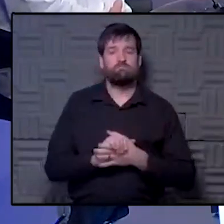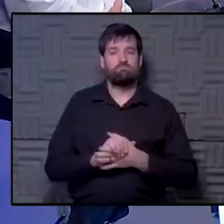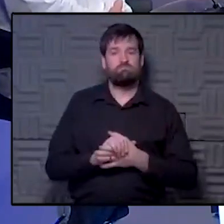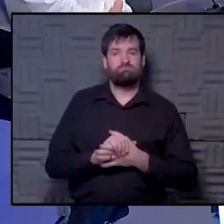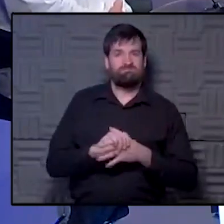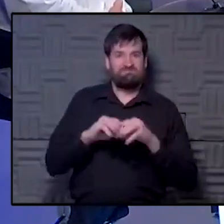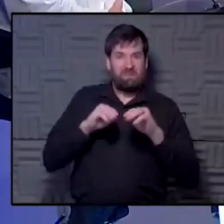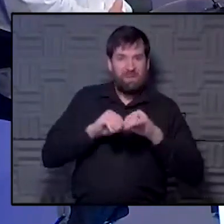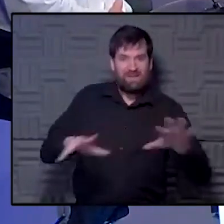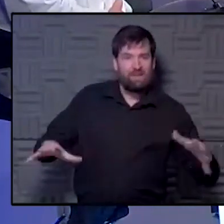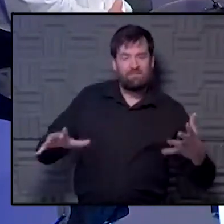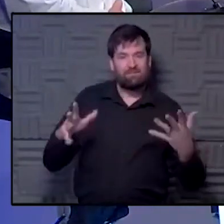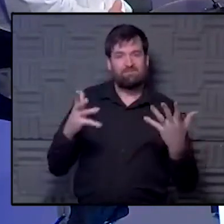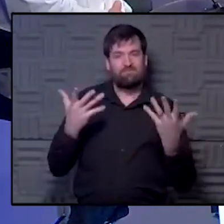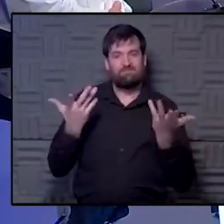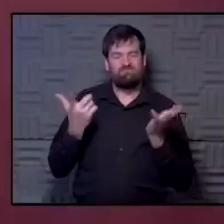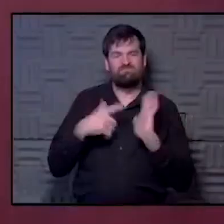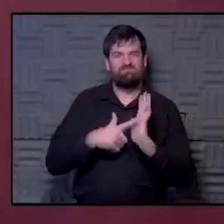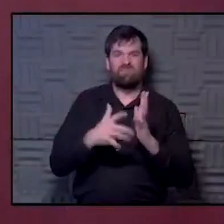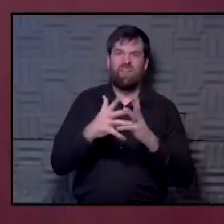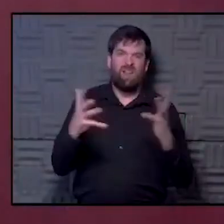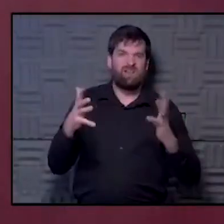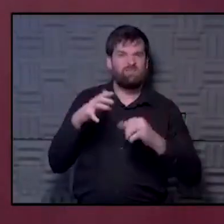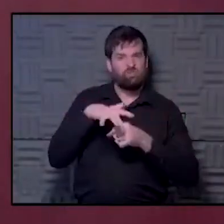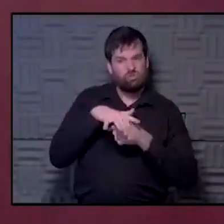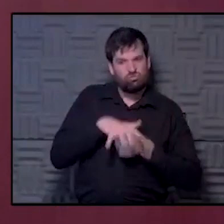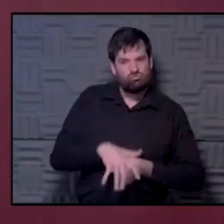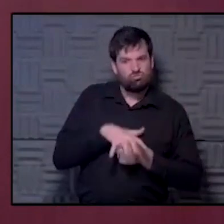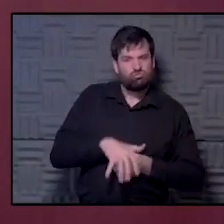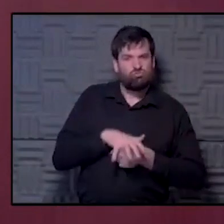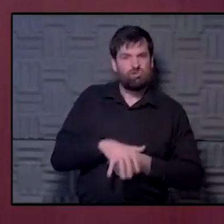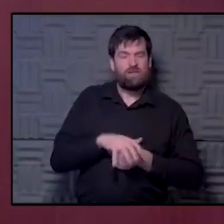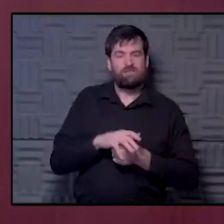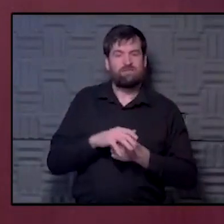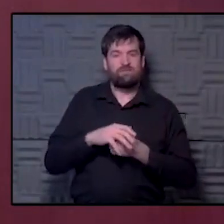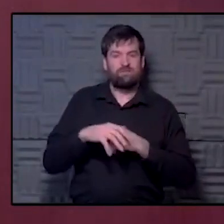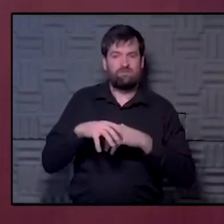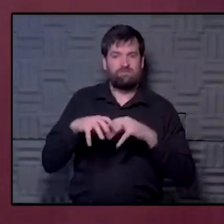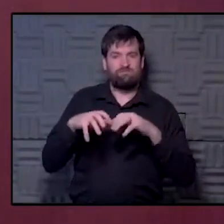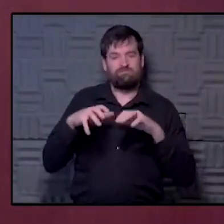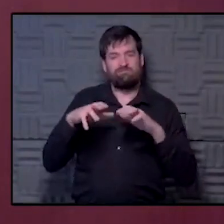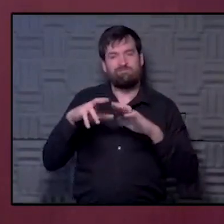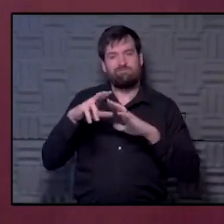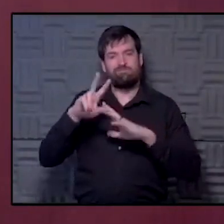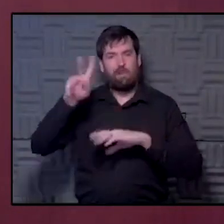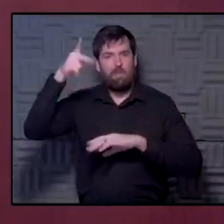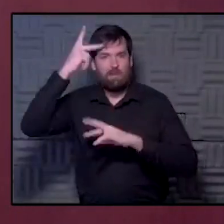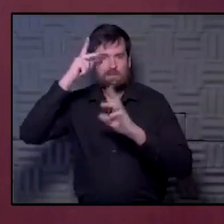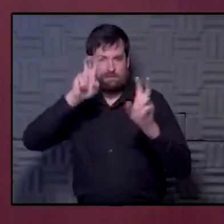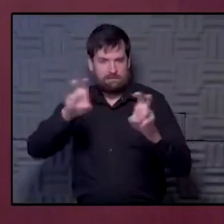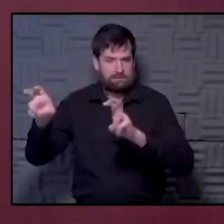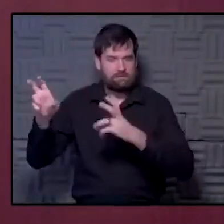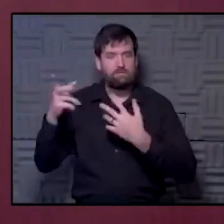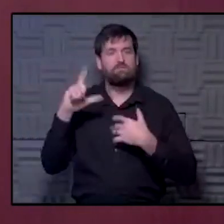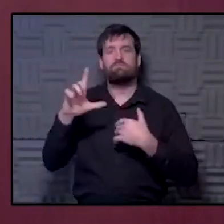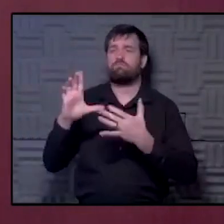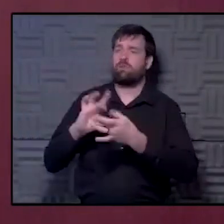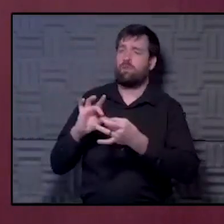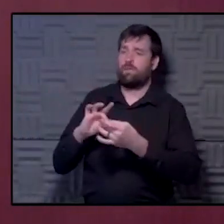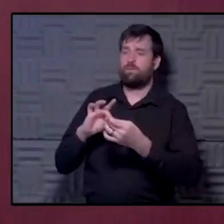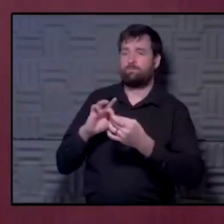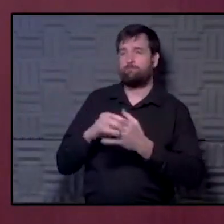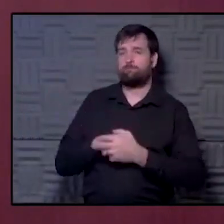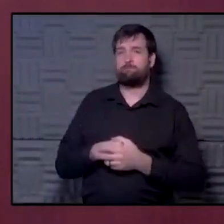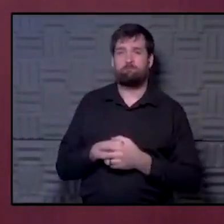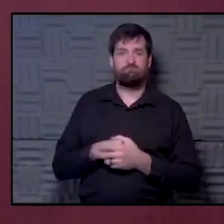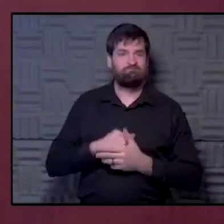pandemic has really revealed a lot of the stress fractures, I think, in the body politic. And I think the comment that,